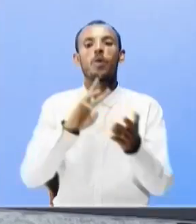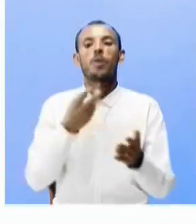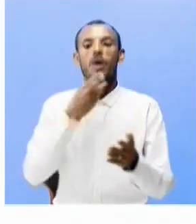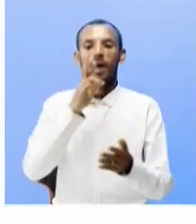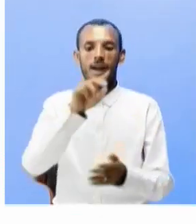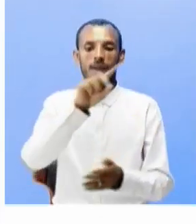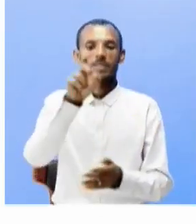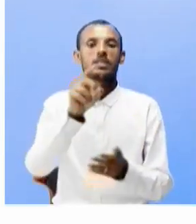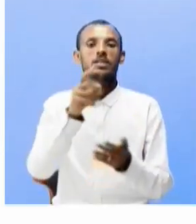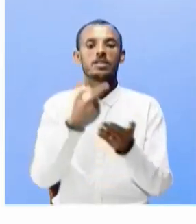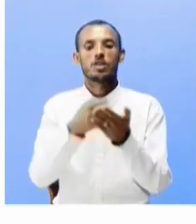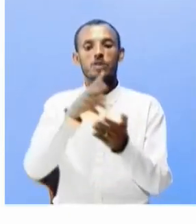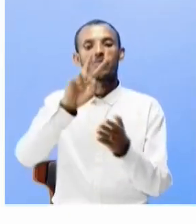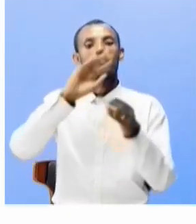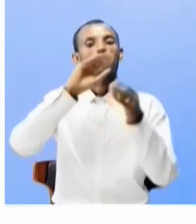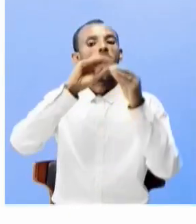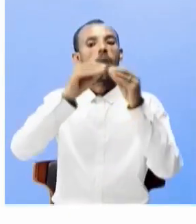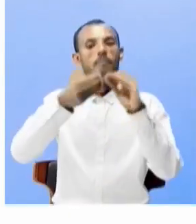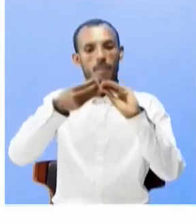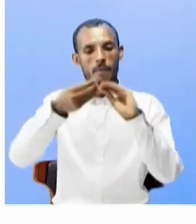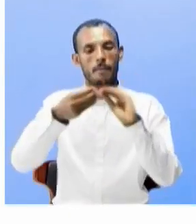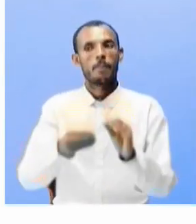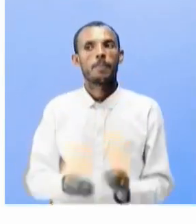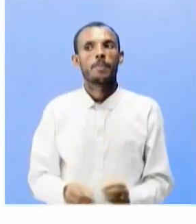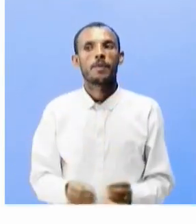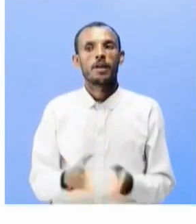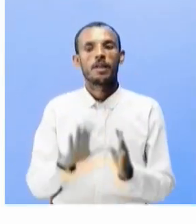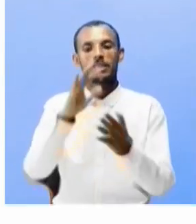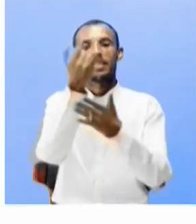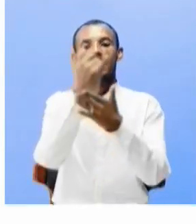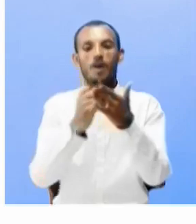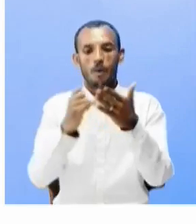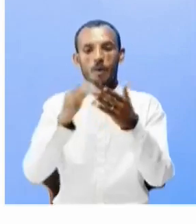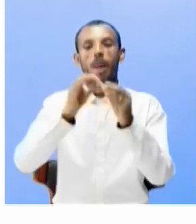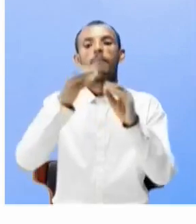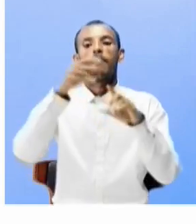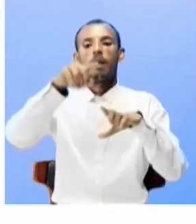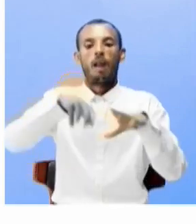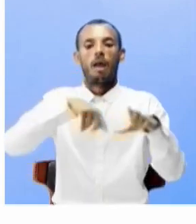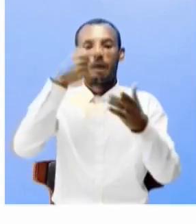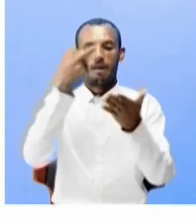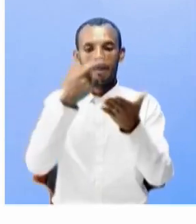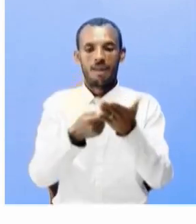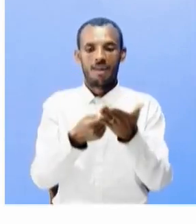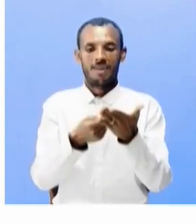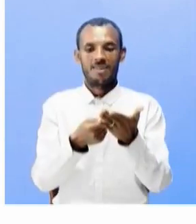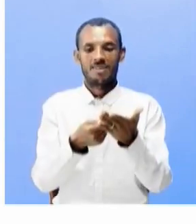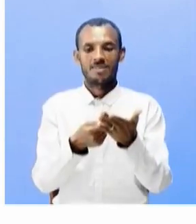these two numbers. So let's draw a number line here.